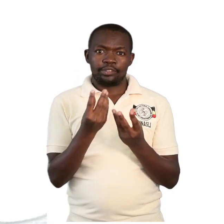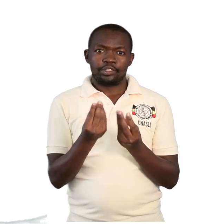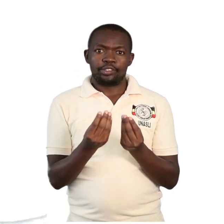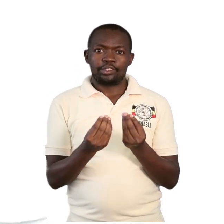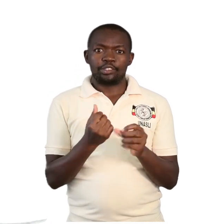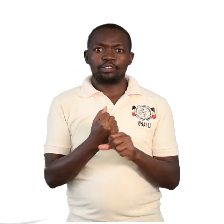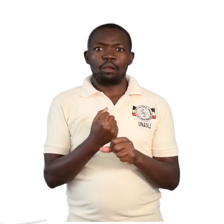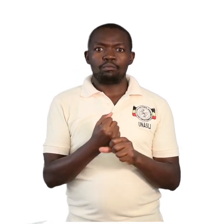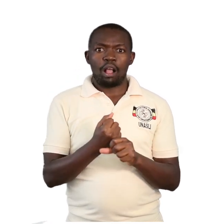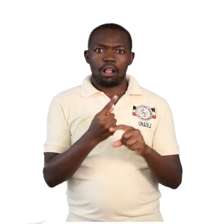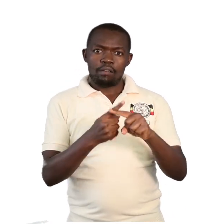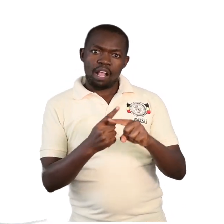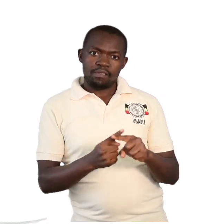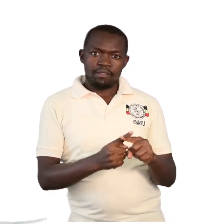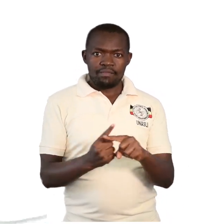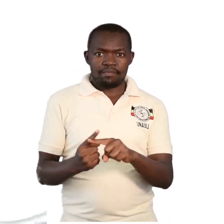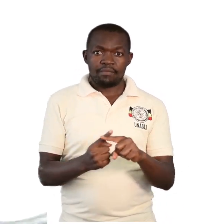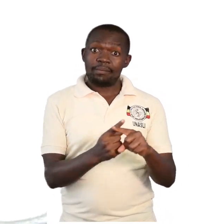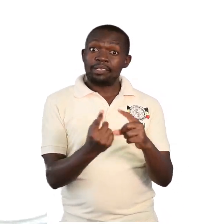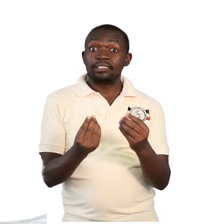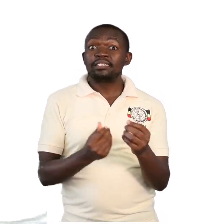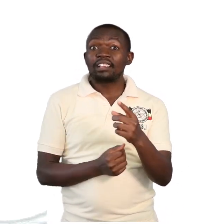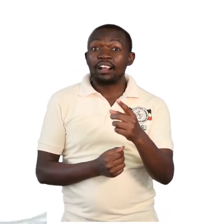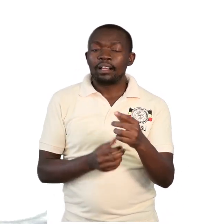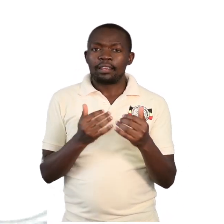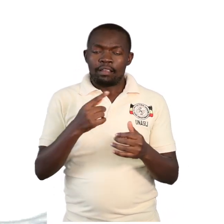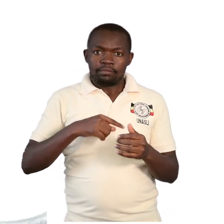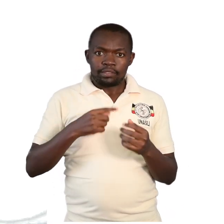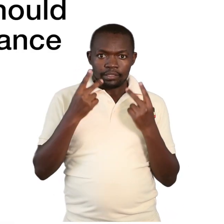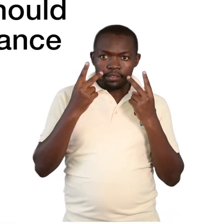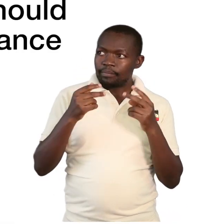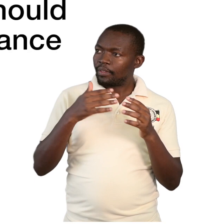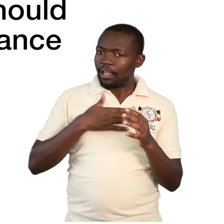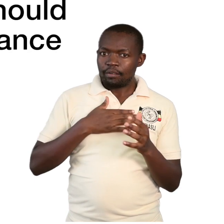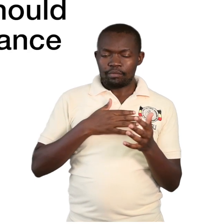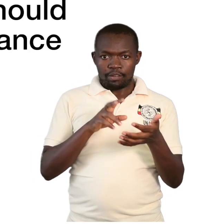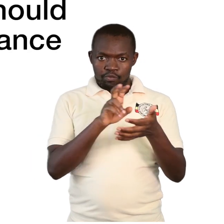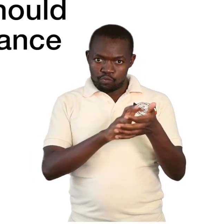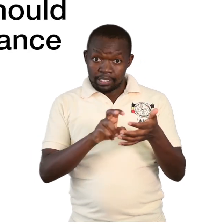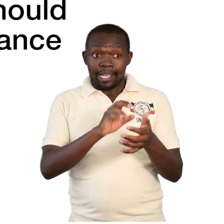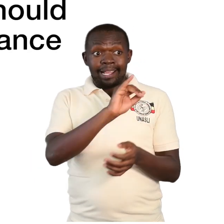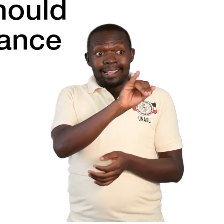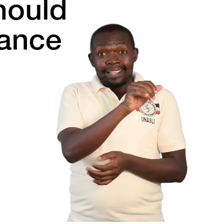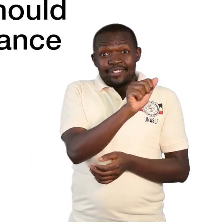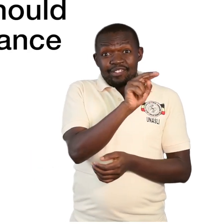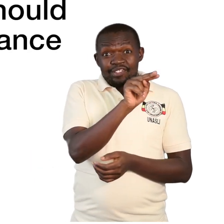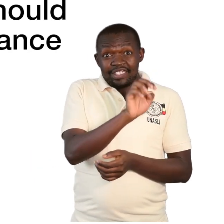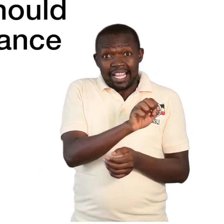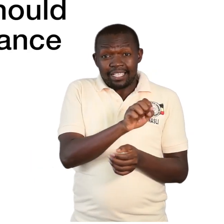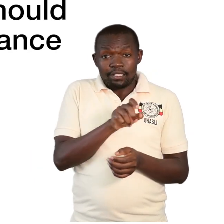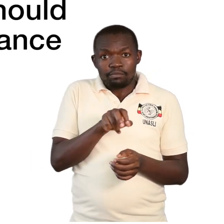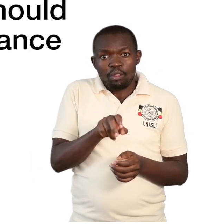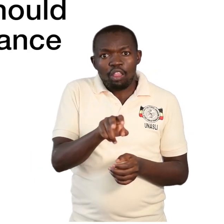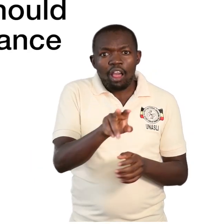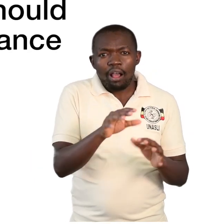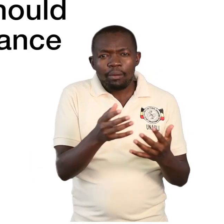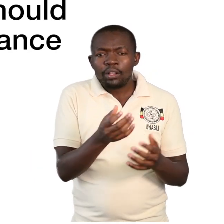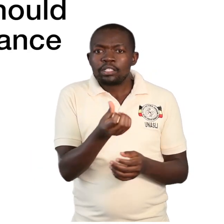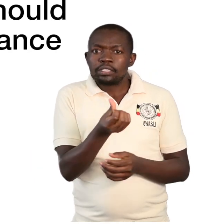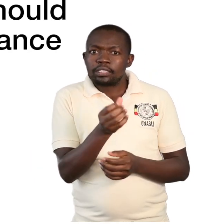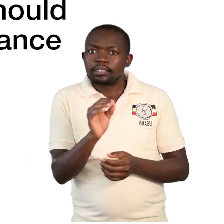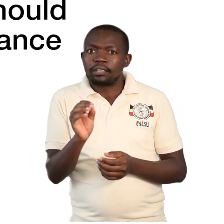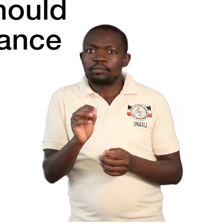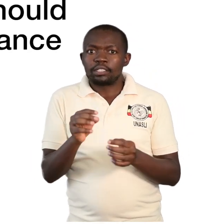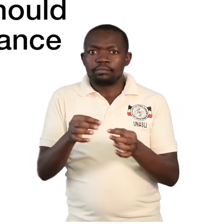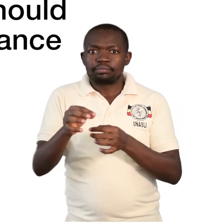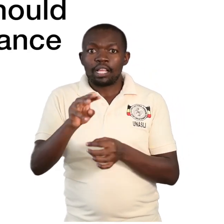problem. Can we go on? Let's look through our question. Jane is to walk 600 meters.